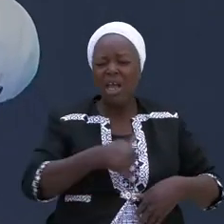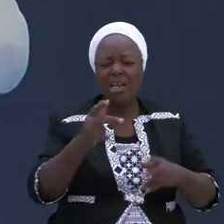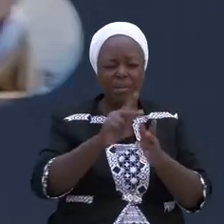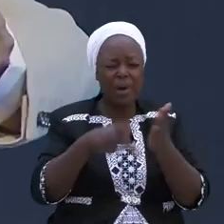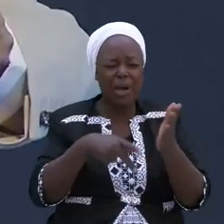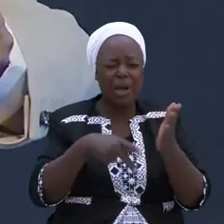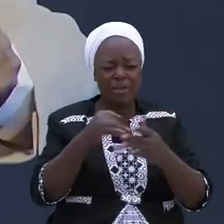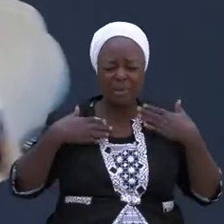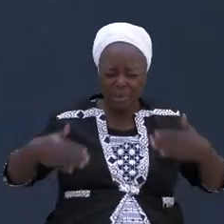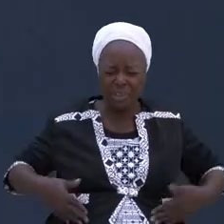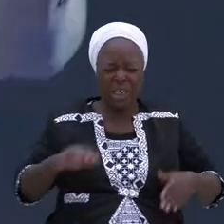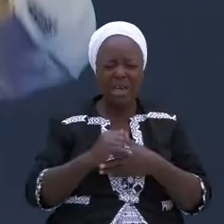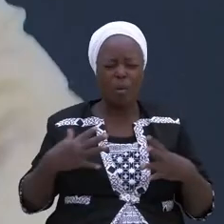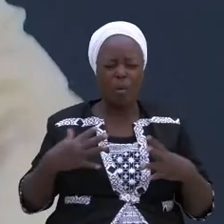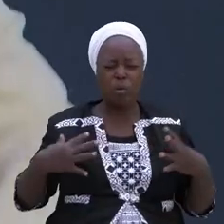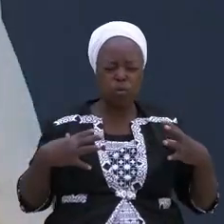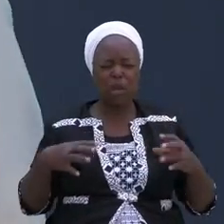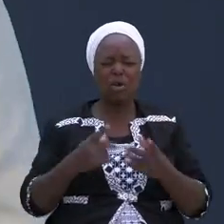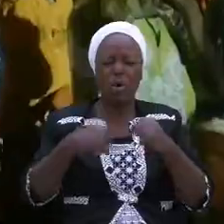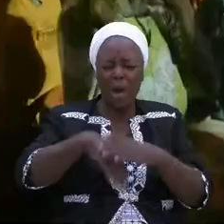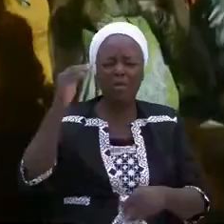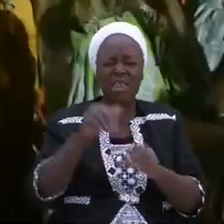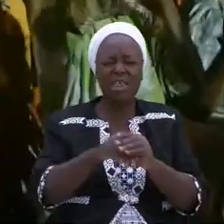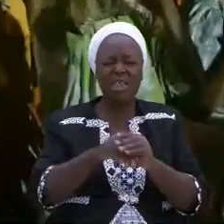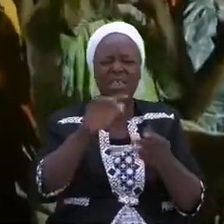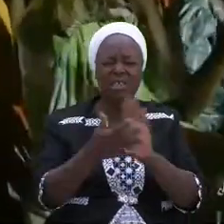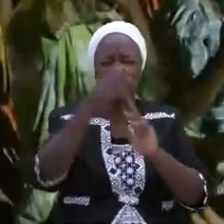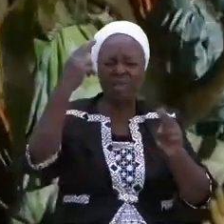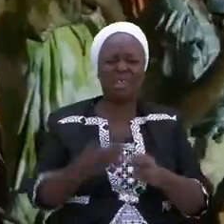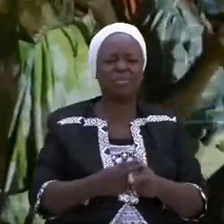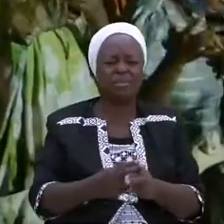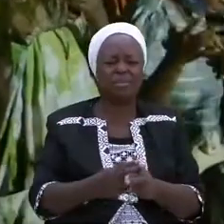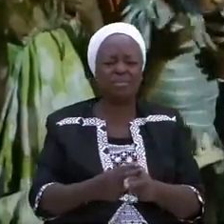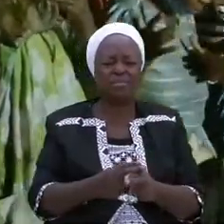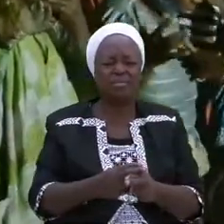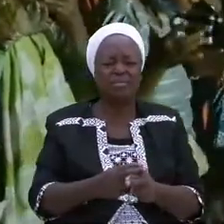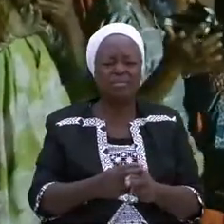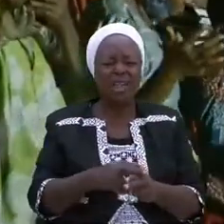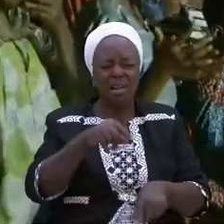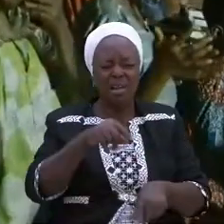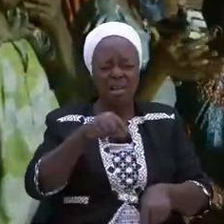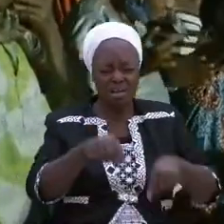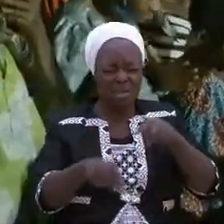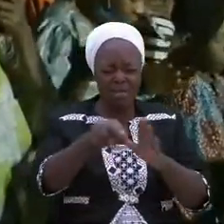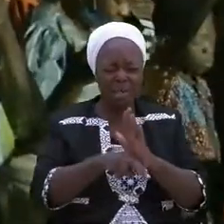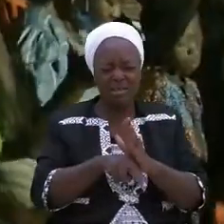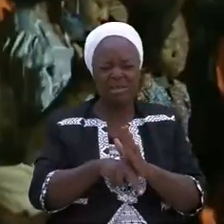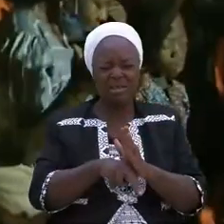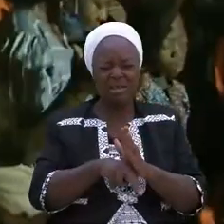body, that swelling come out in Jesus' name. Lameness,